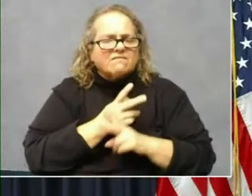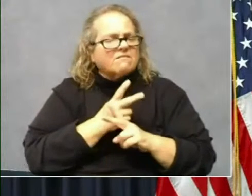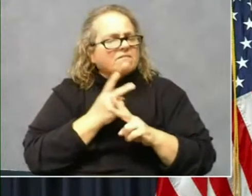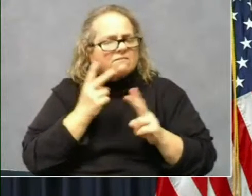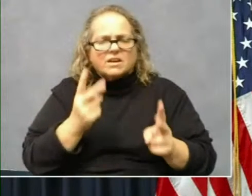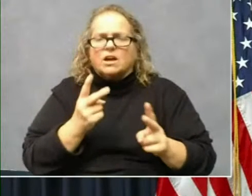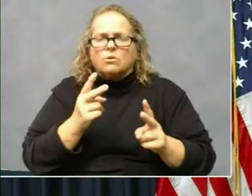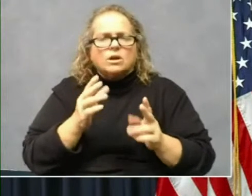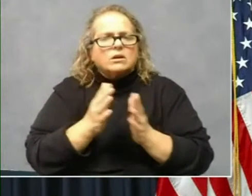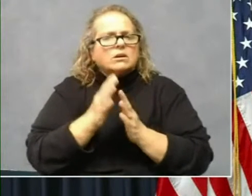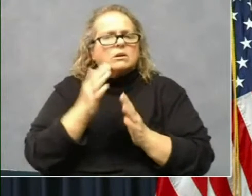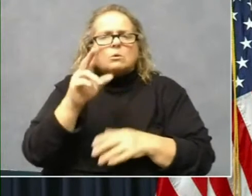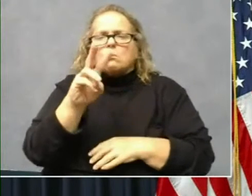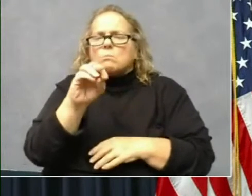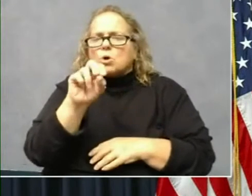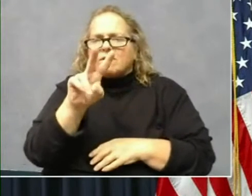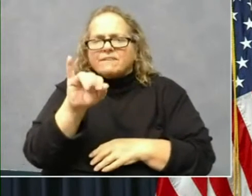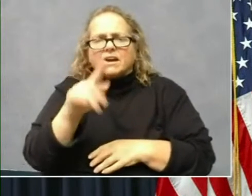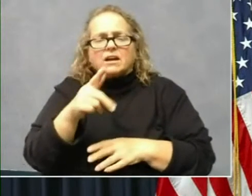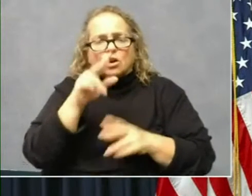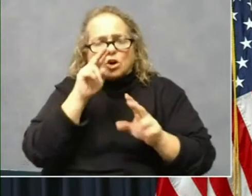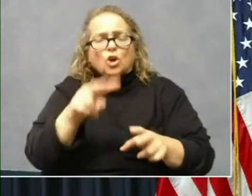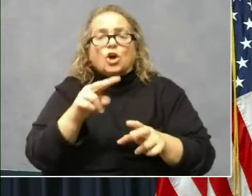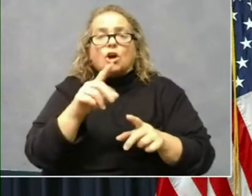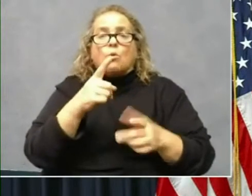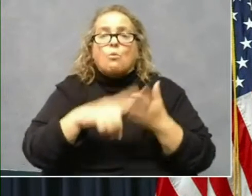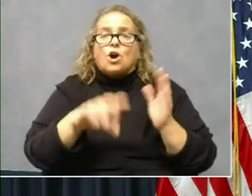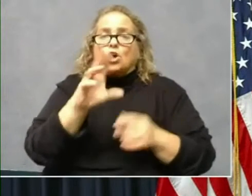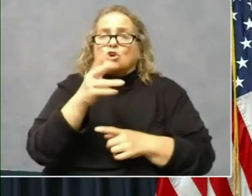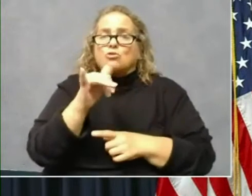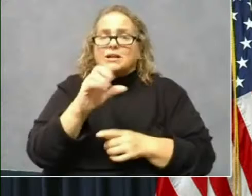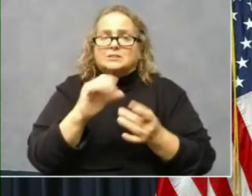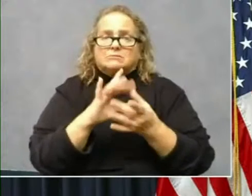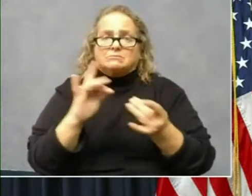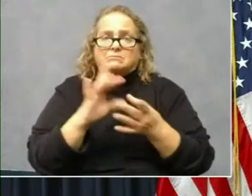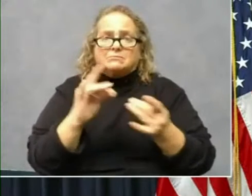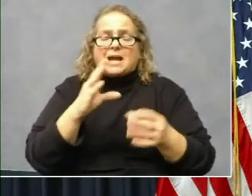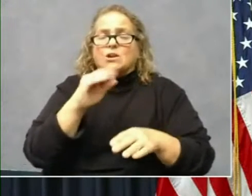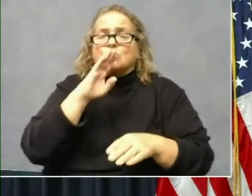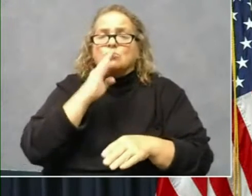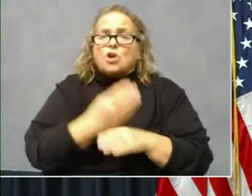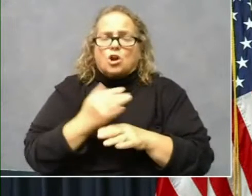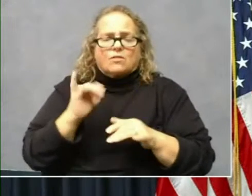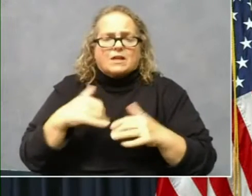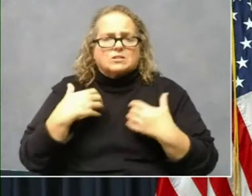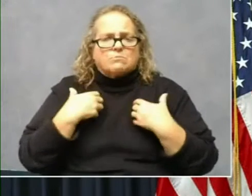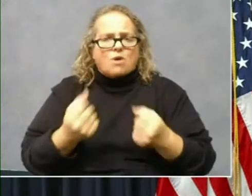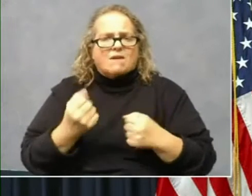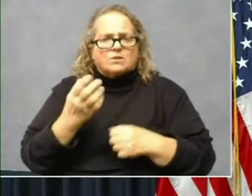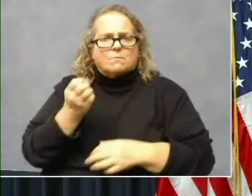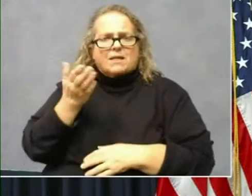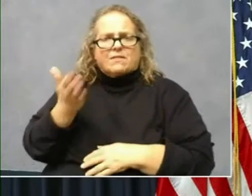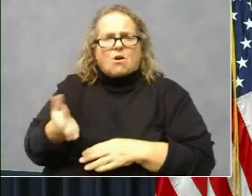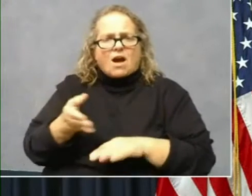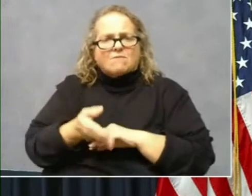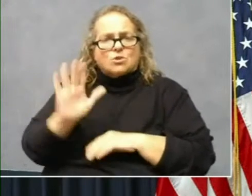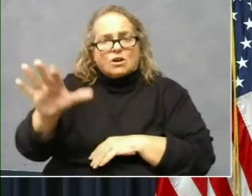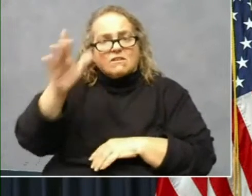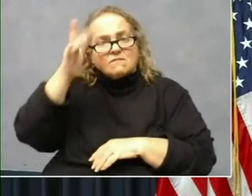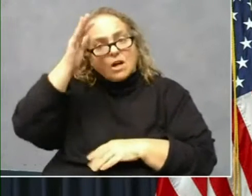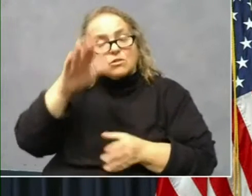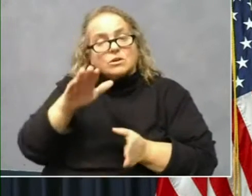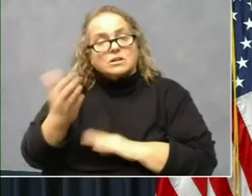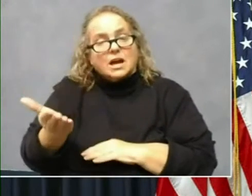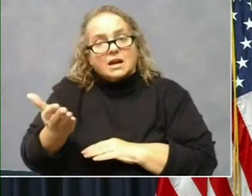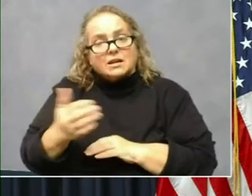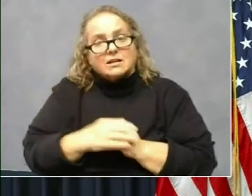Chris provides in particular, along with Destiny, who was so brave to be there after the passing of her dad. But she